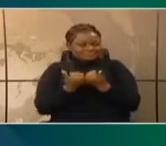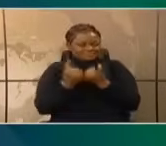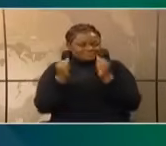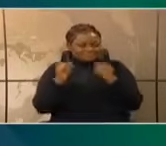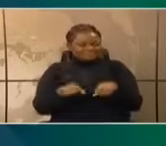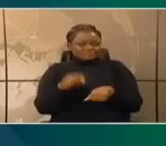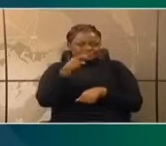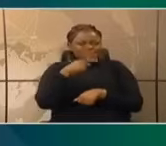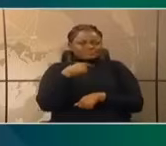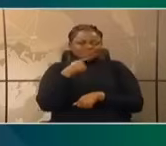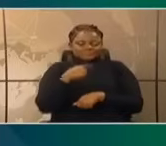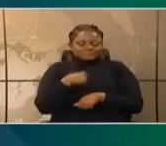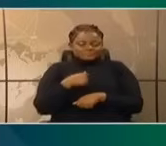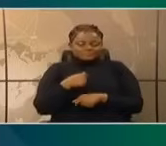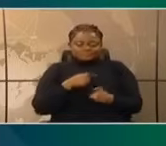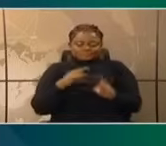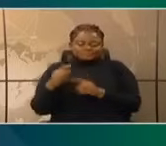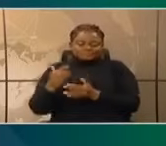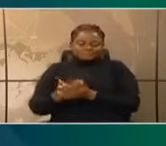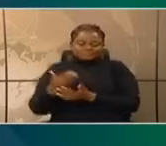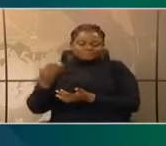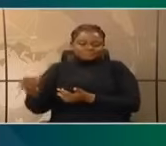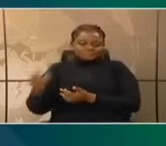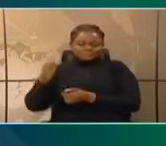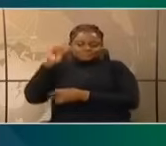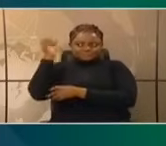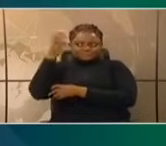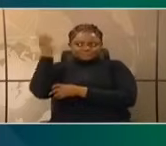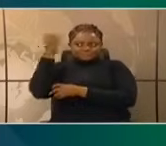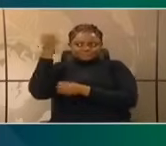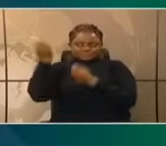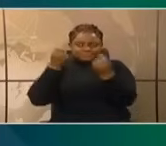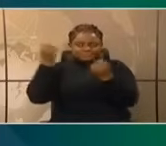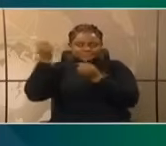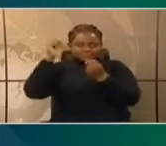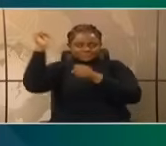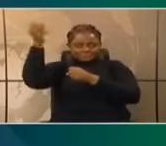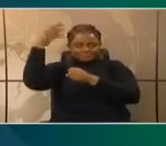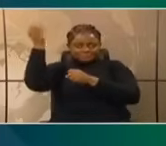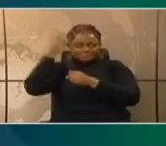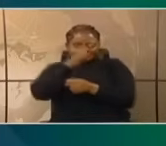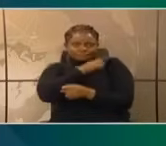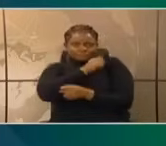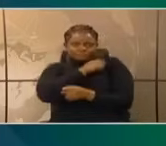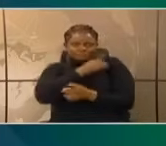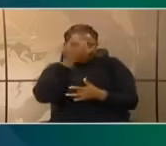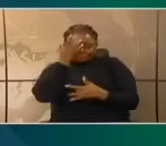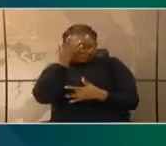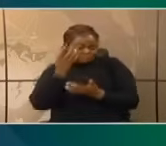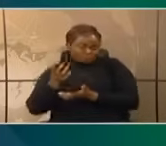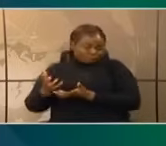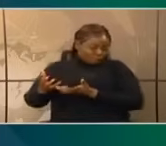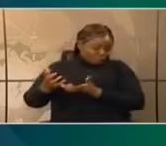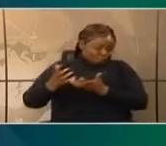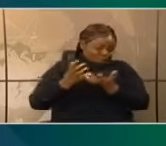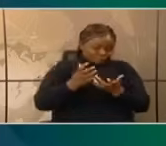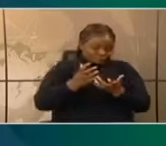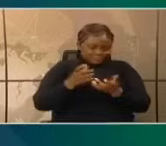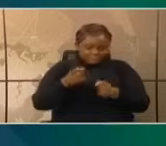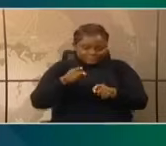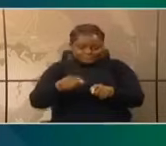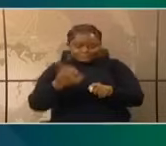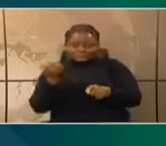say, yakoto ambulance? Eh, 80,000. Bakon. Na say ye kosie sie ba ko a